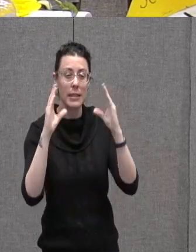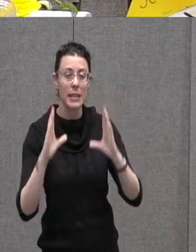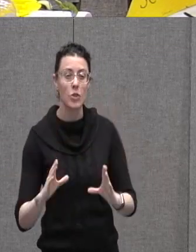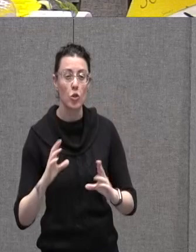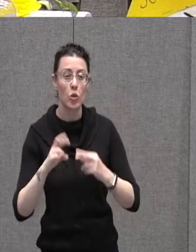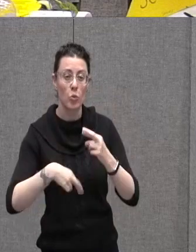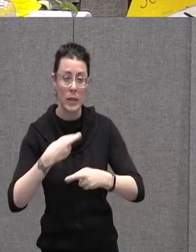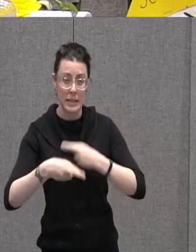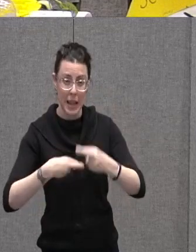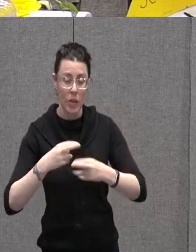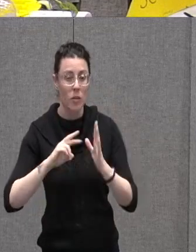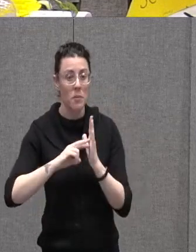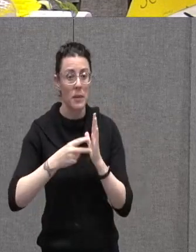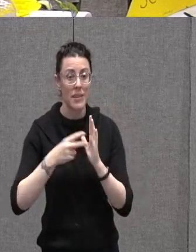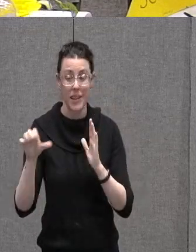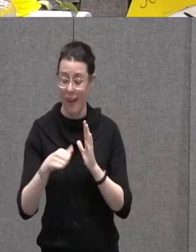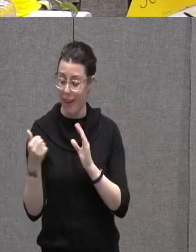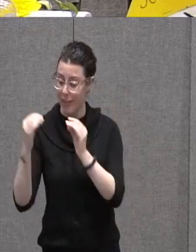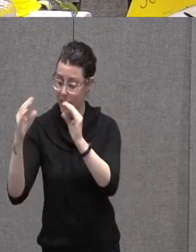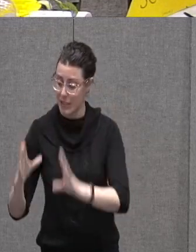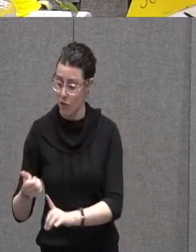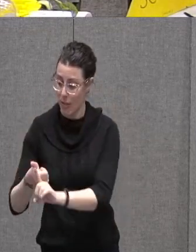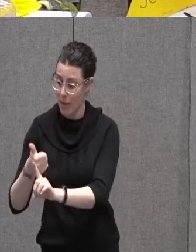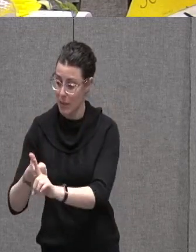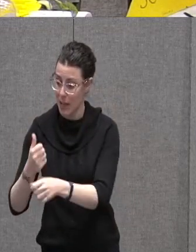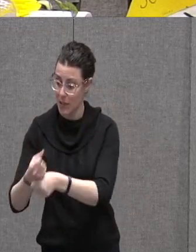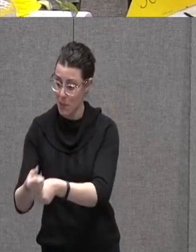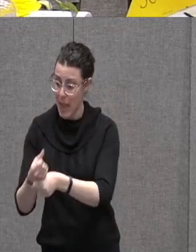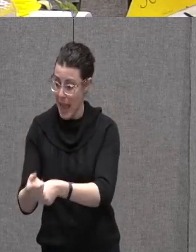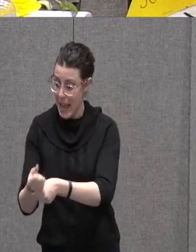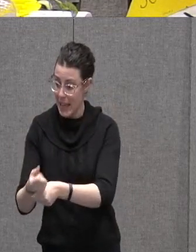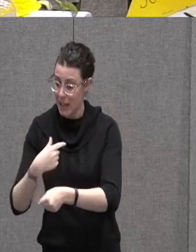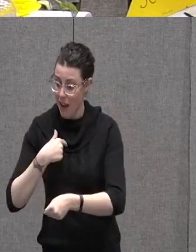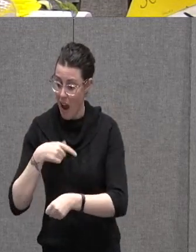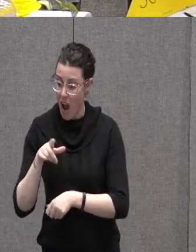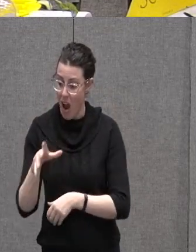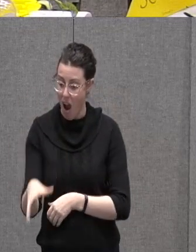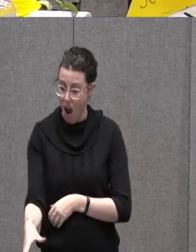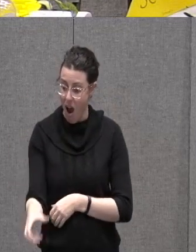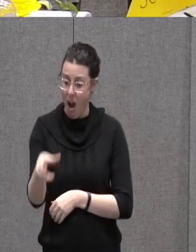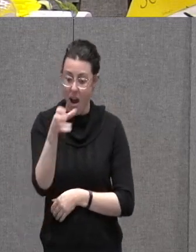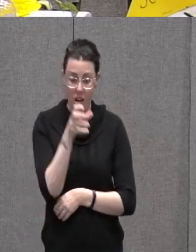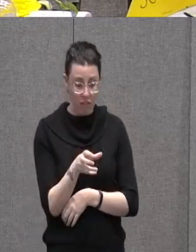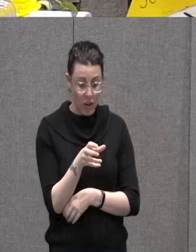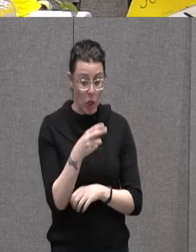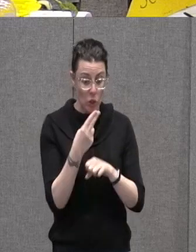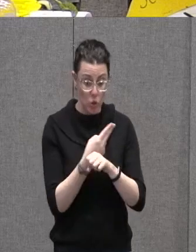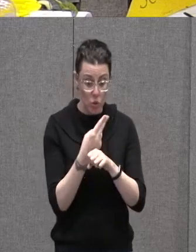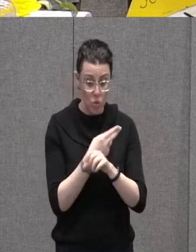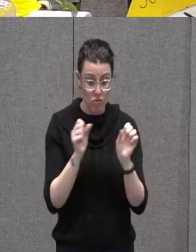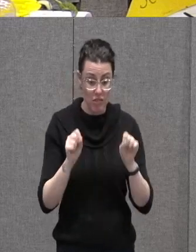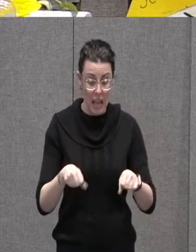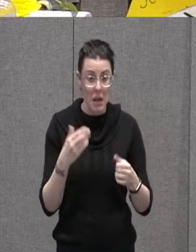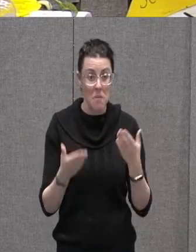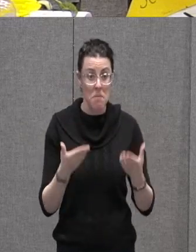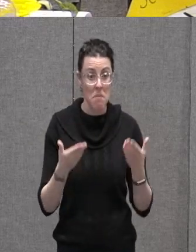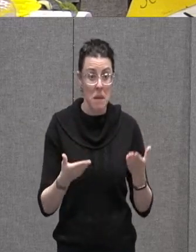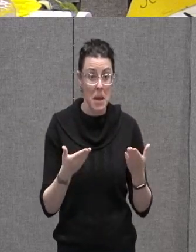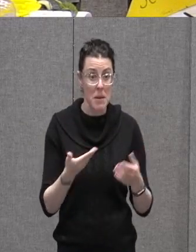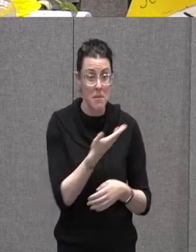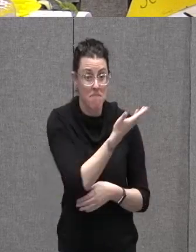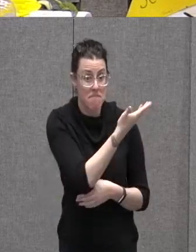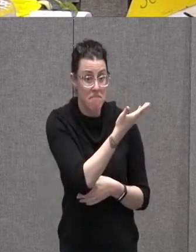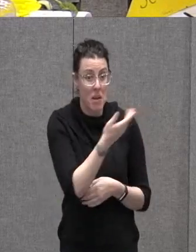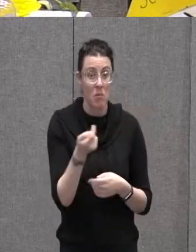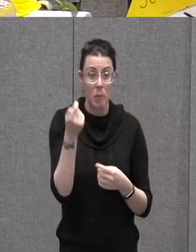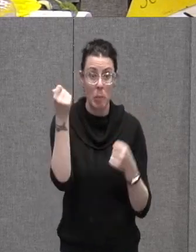something that another teacher made earlier. But a build. Yeah, I could use this and maybe take things off or add to it and see if maybe